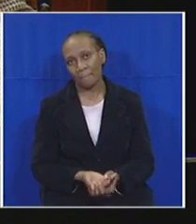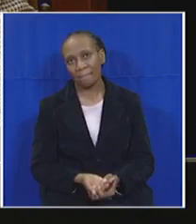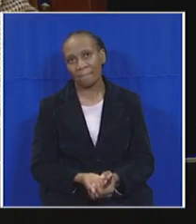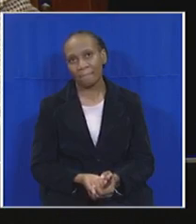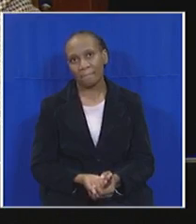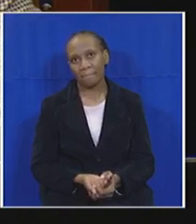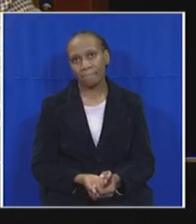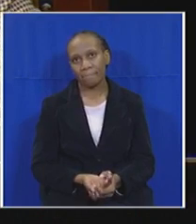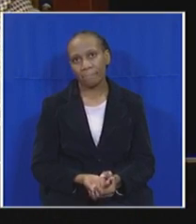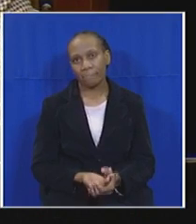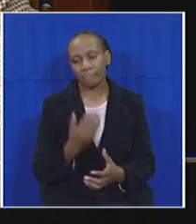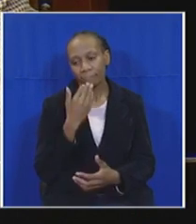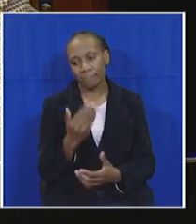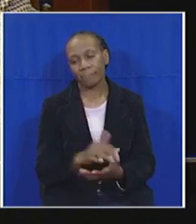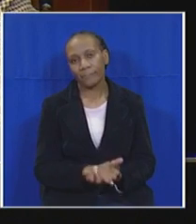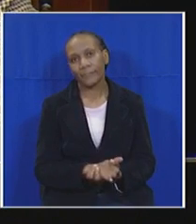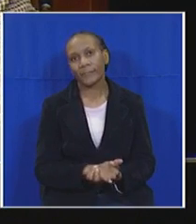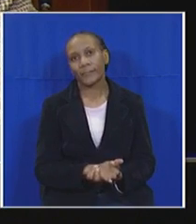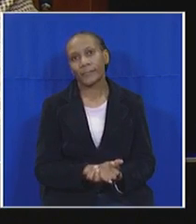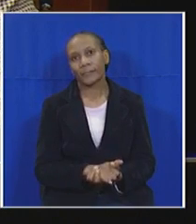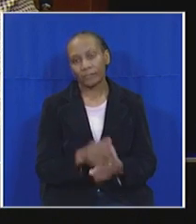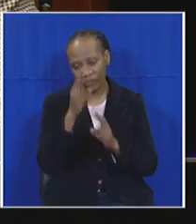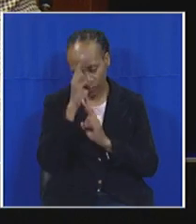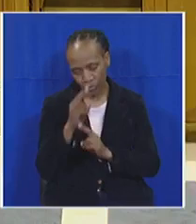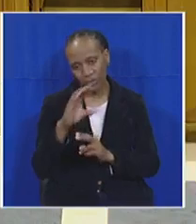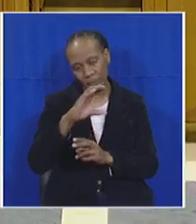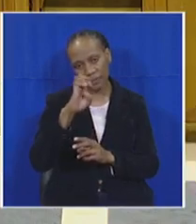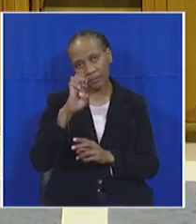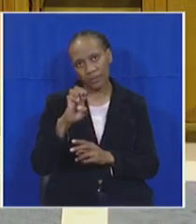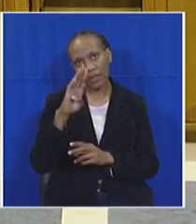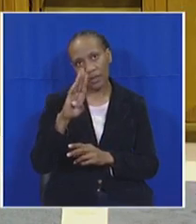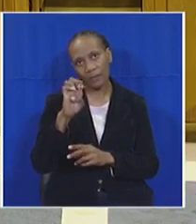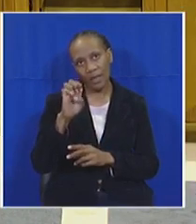communicated. Thank you very much. The Honorable Tebekulu.